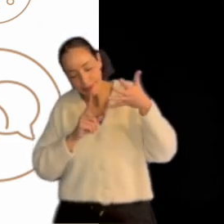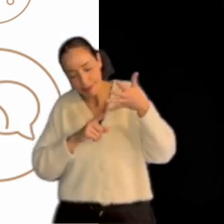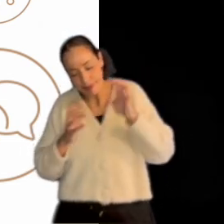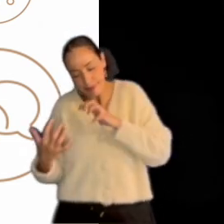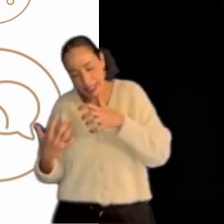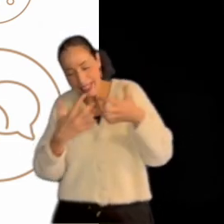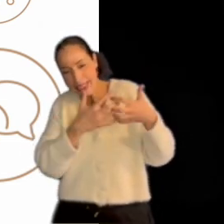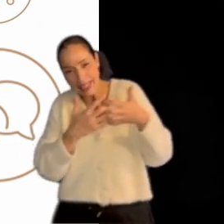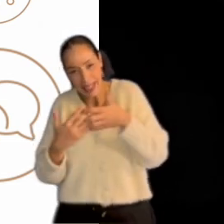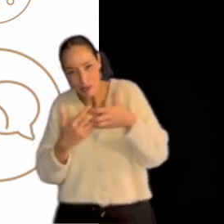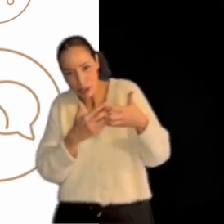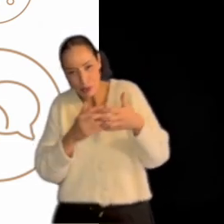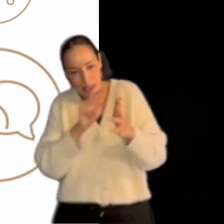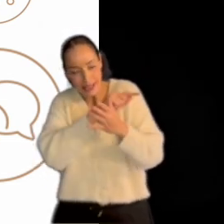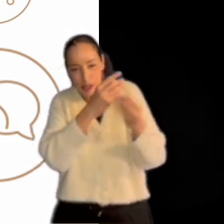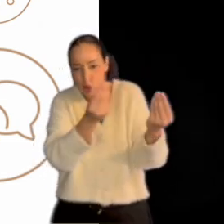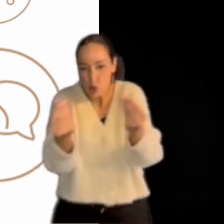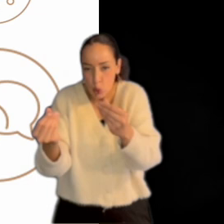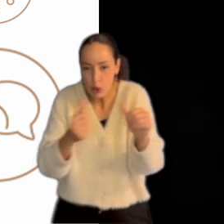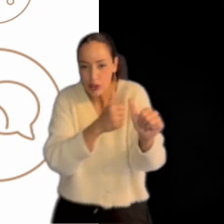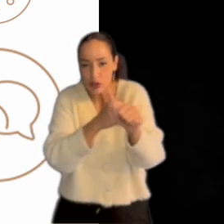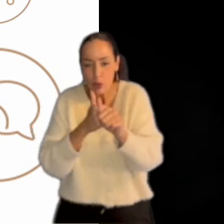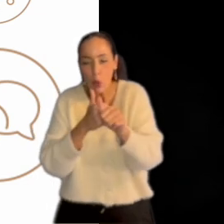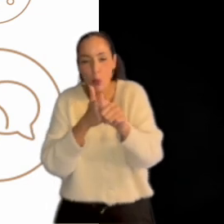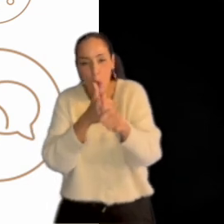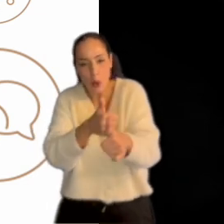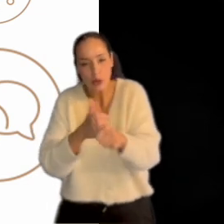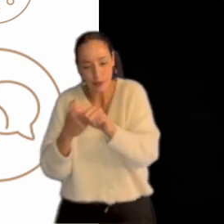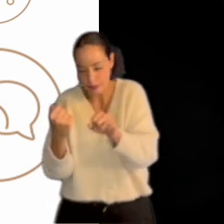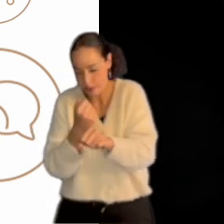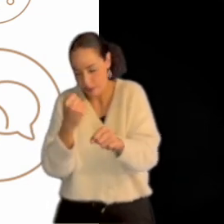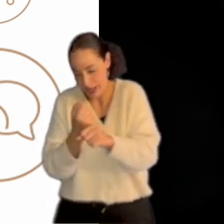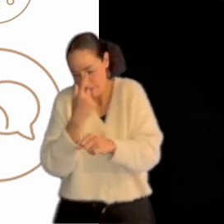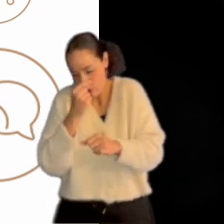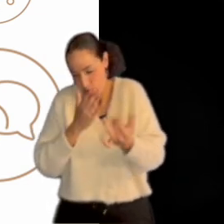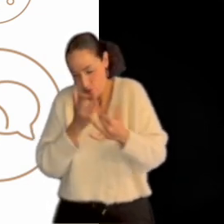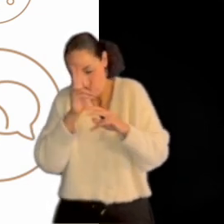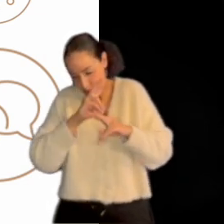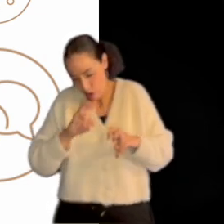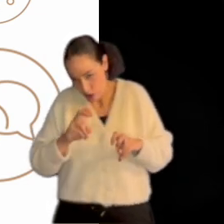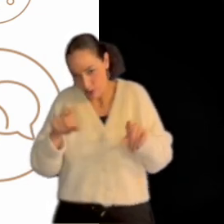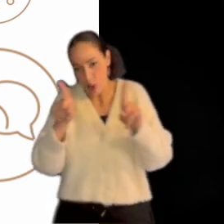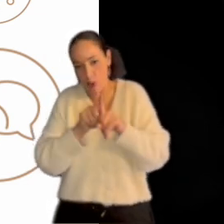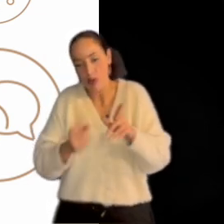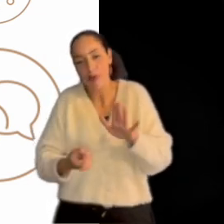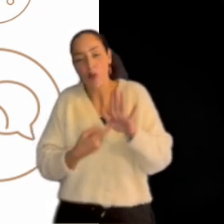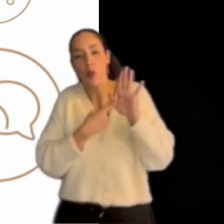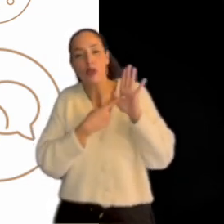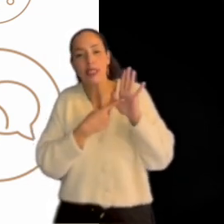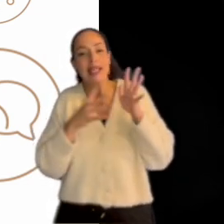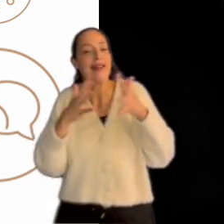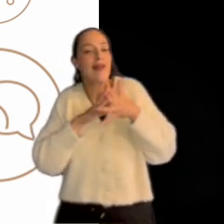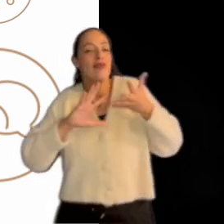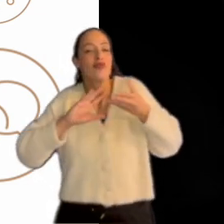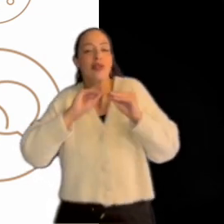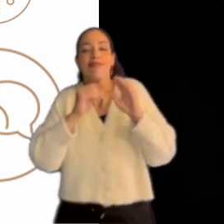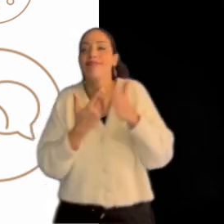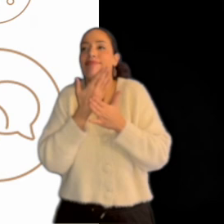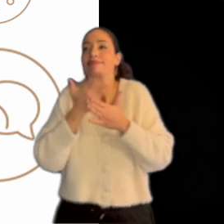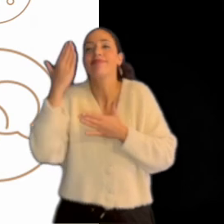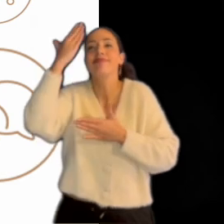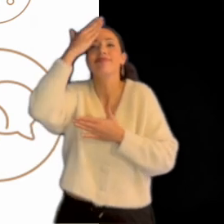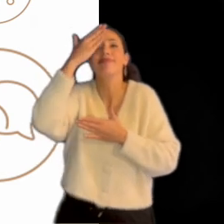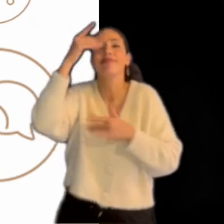creativity, innovation, imagination and inspiration. The purpose of this final stage is to connect and reconnect someone with who and